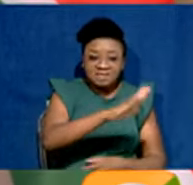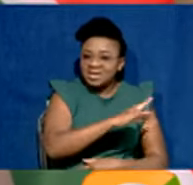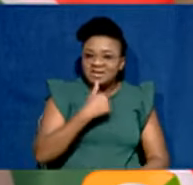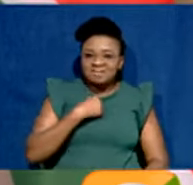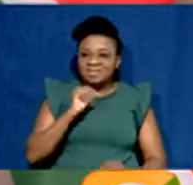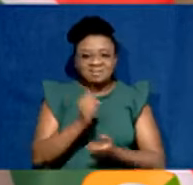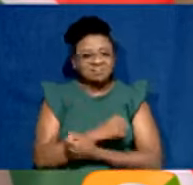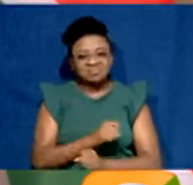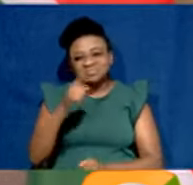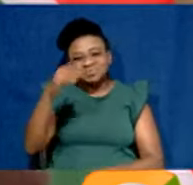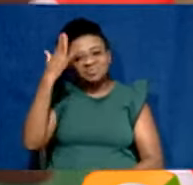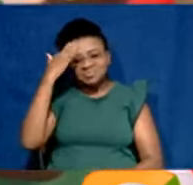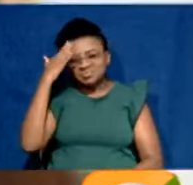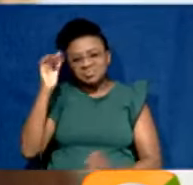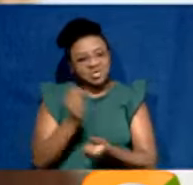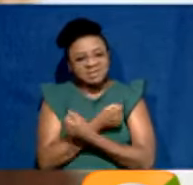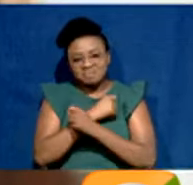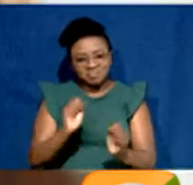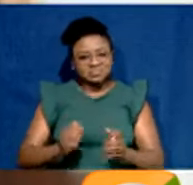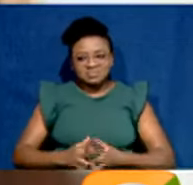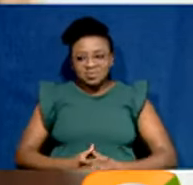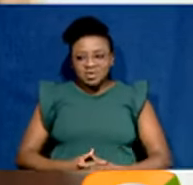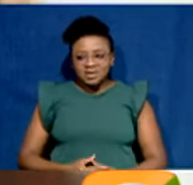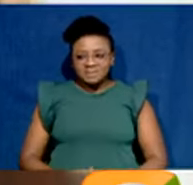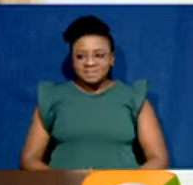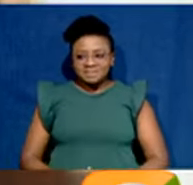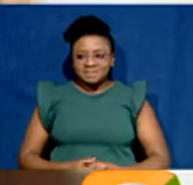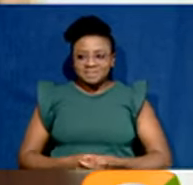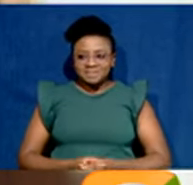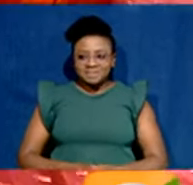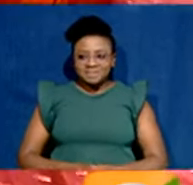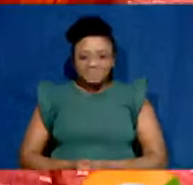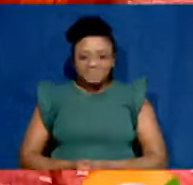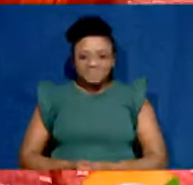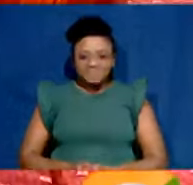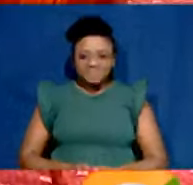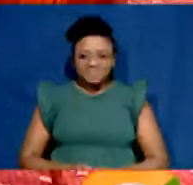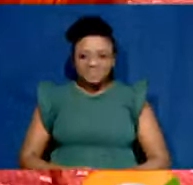You know that's not possible. Mheshimiwa, naomba tuendelee na mjadala sasa katika swala la vita dhidi ya ofisi.